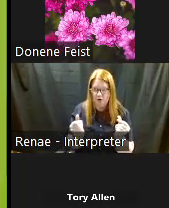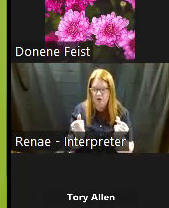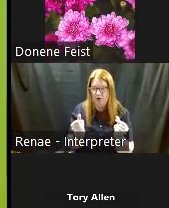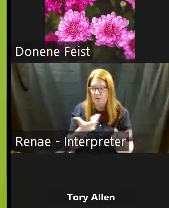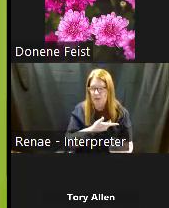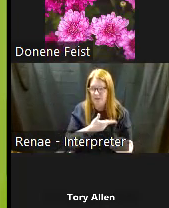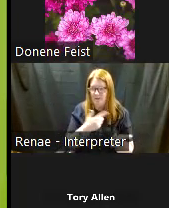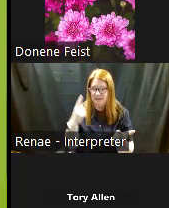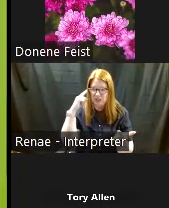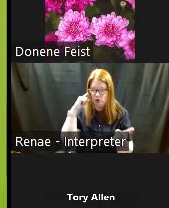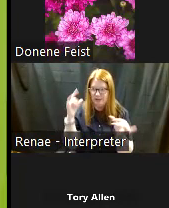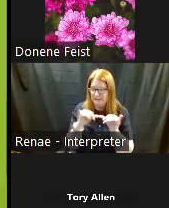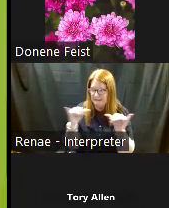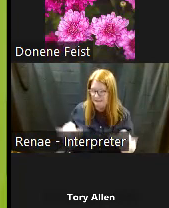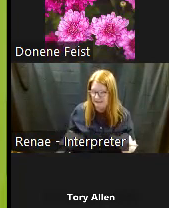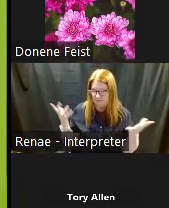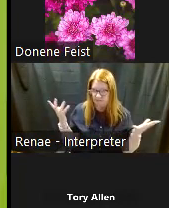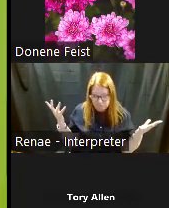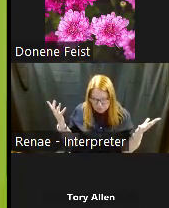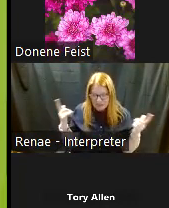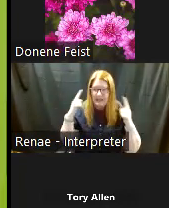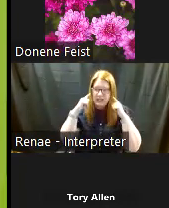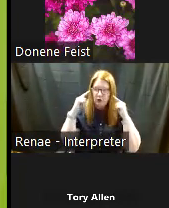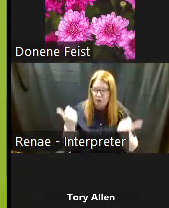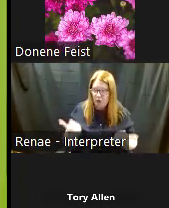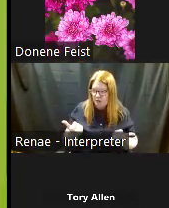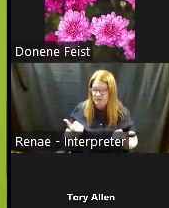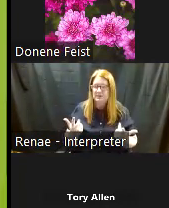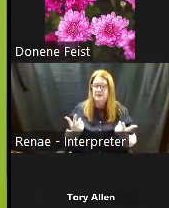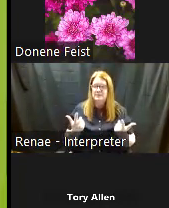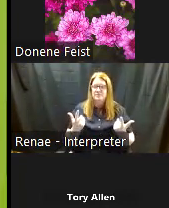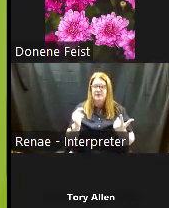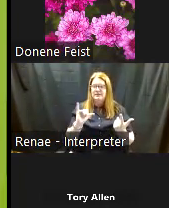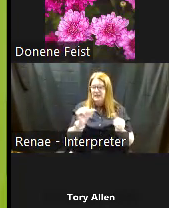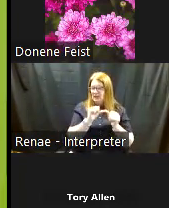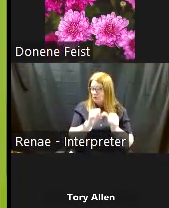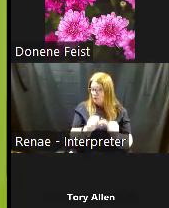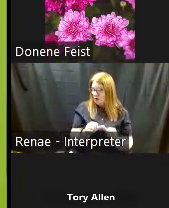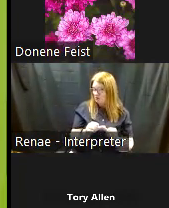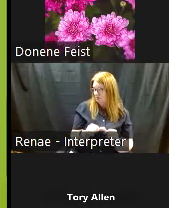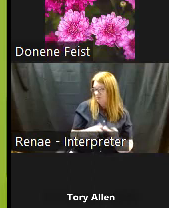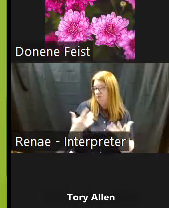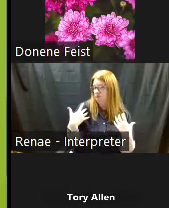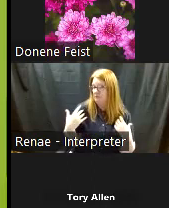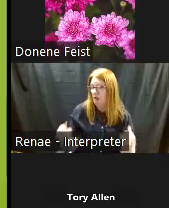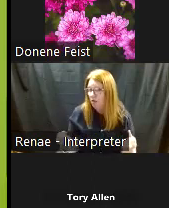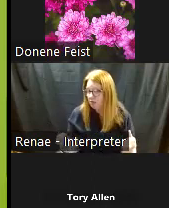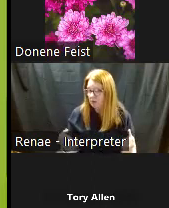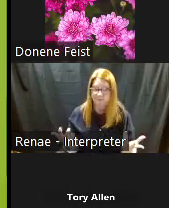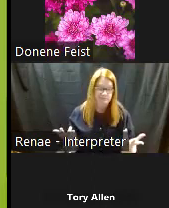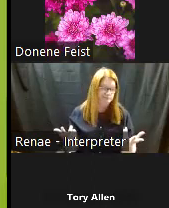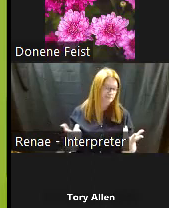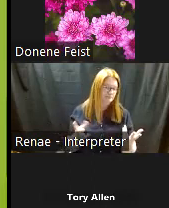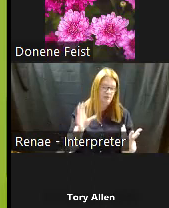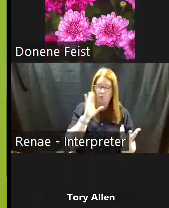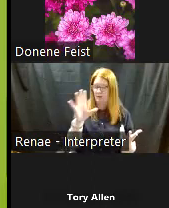with a hearing device. So I think of hearing loss more than anything as like a chronic health condition that's going to be with baby for the